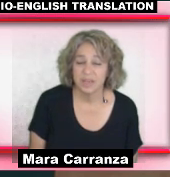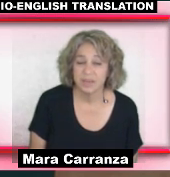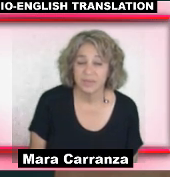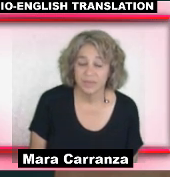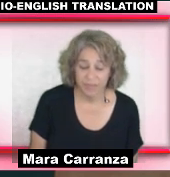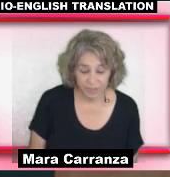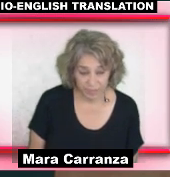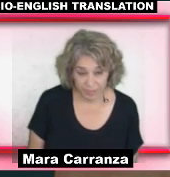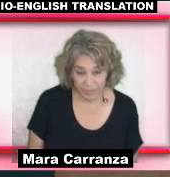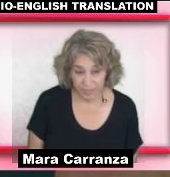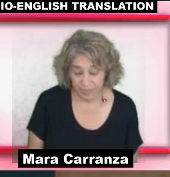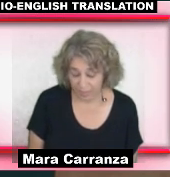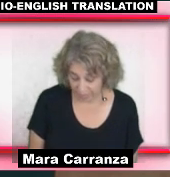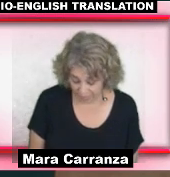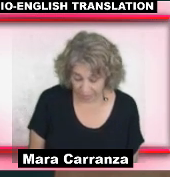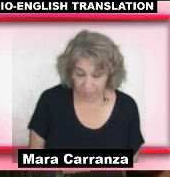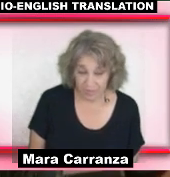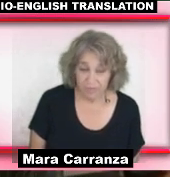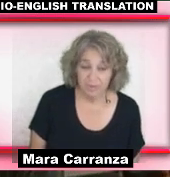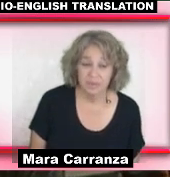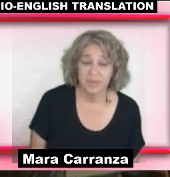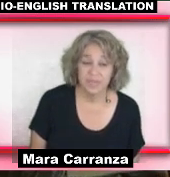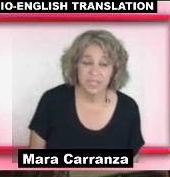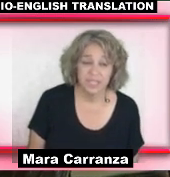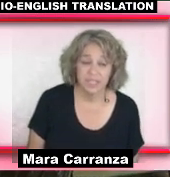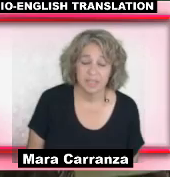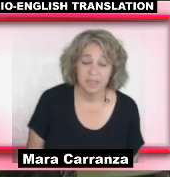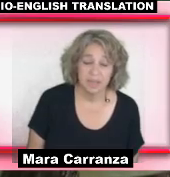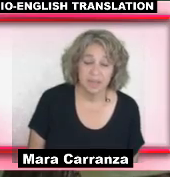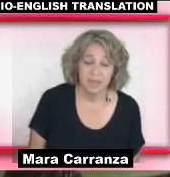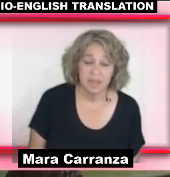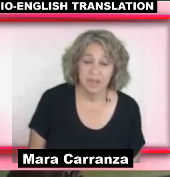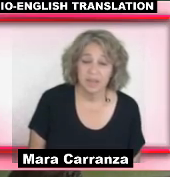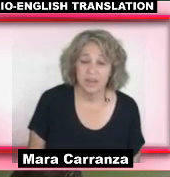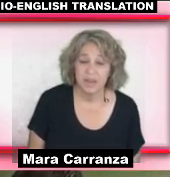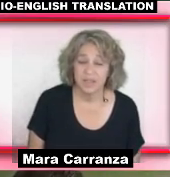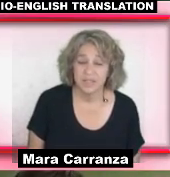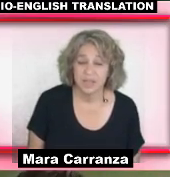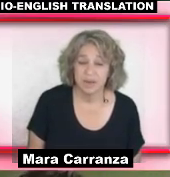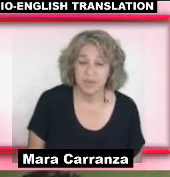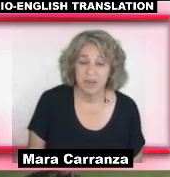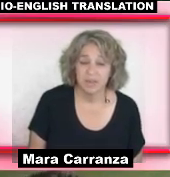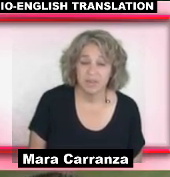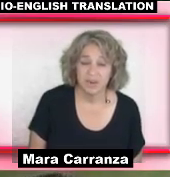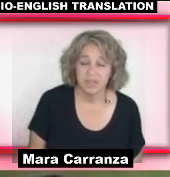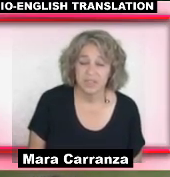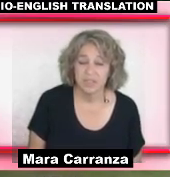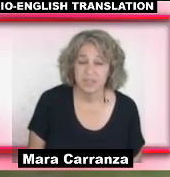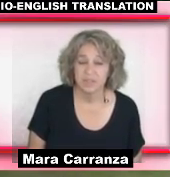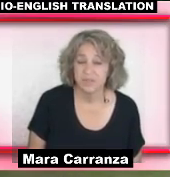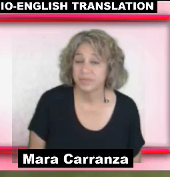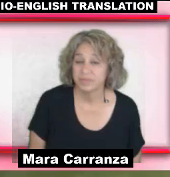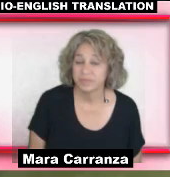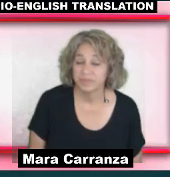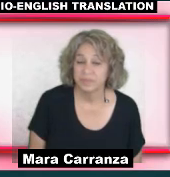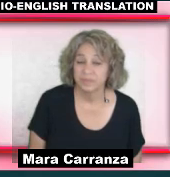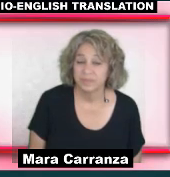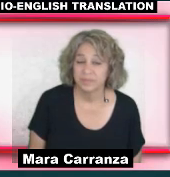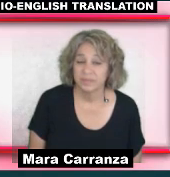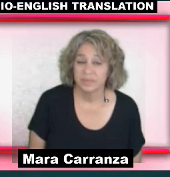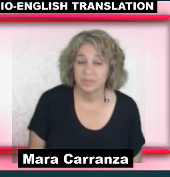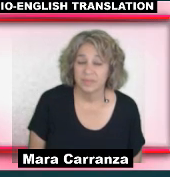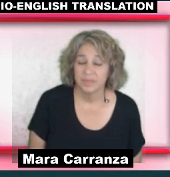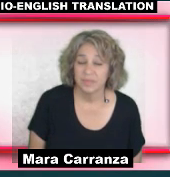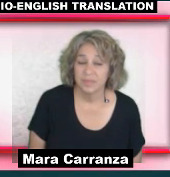say? No, es un asunto de nosotros. It's not a matter este, of ours. Es